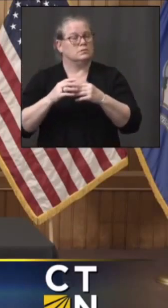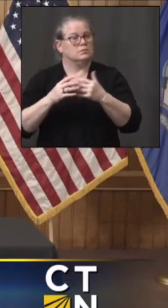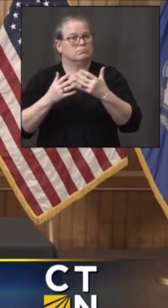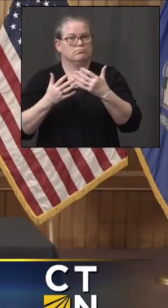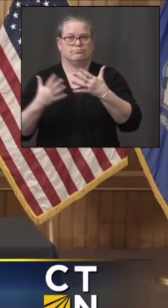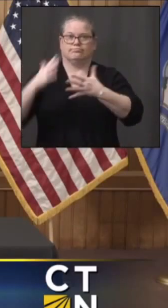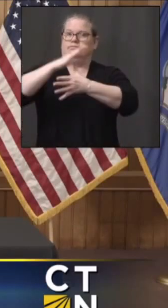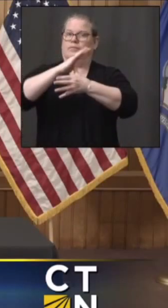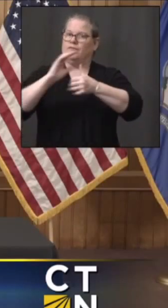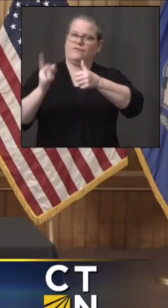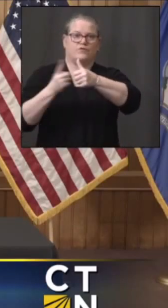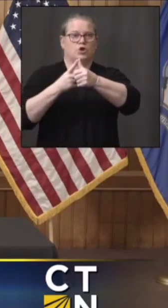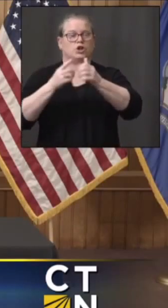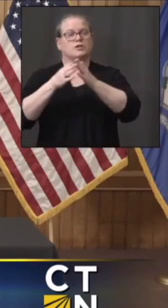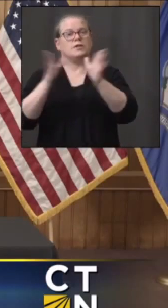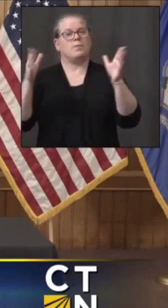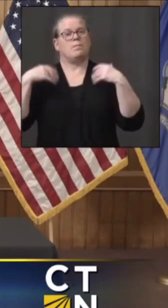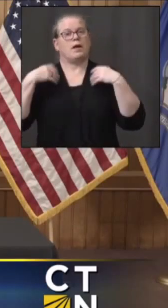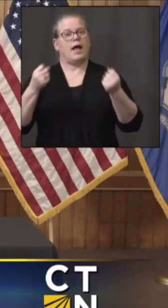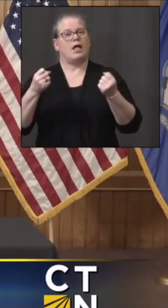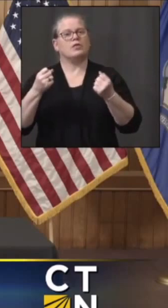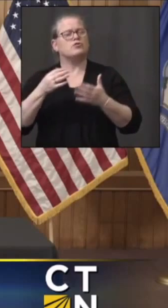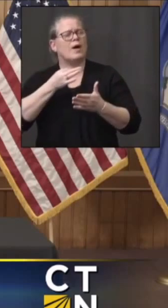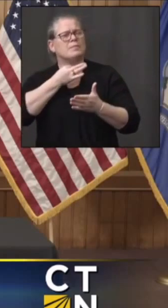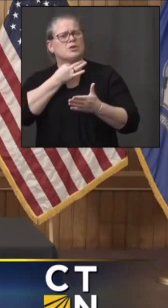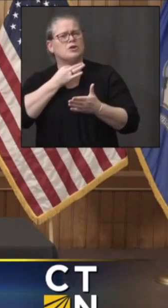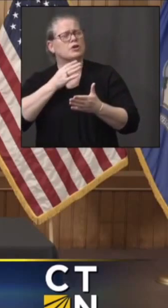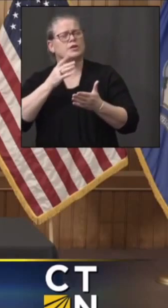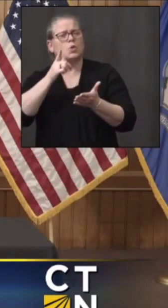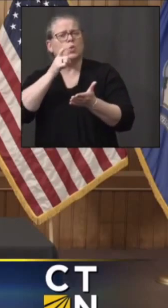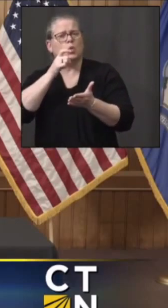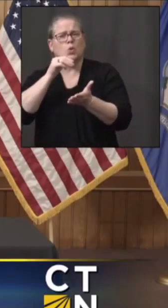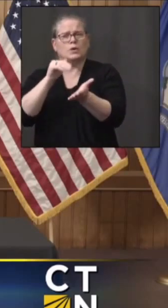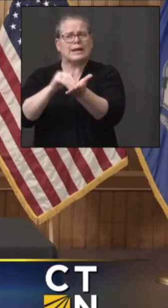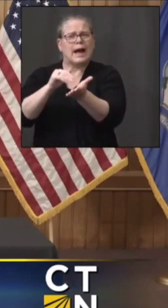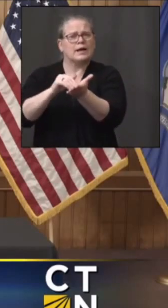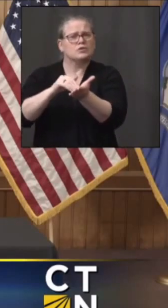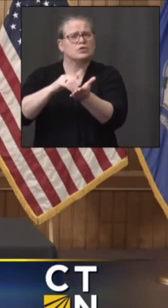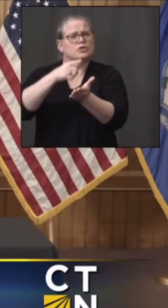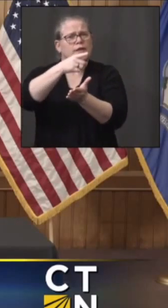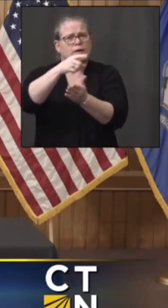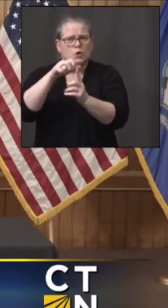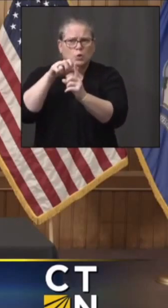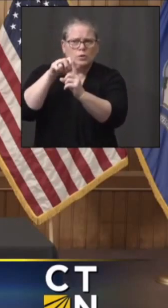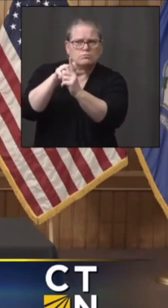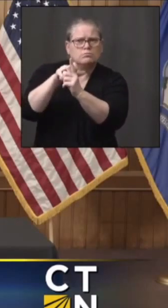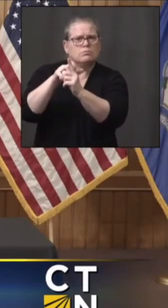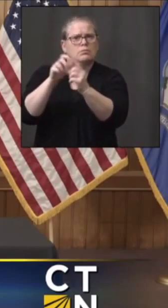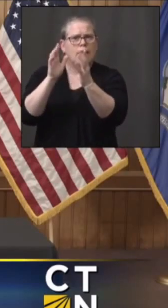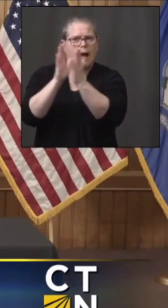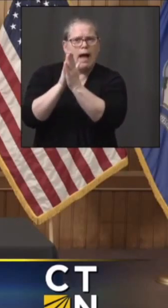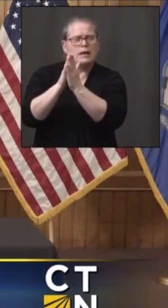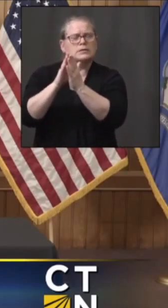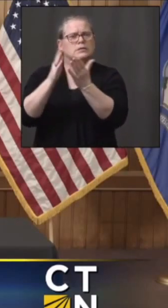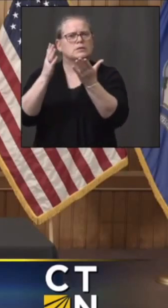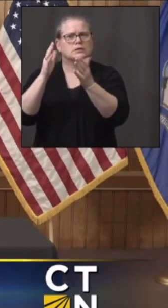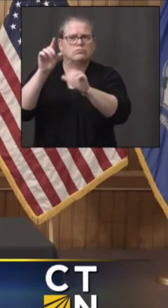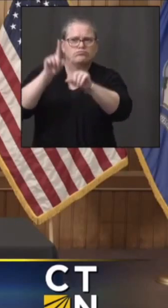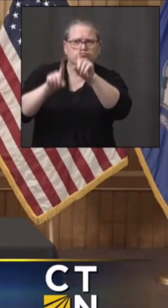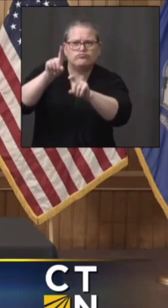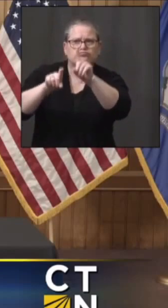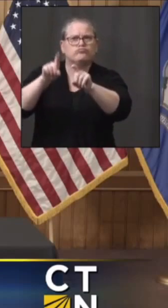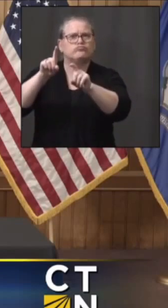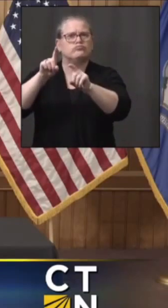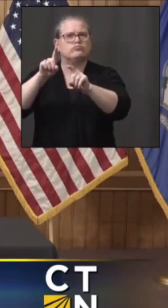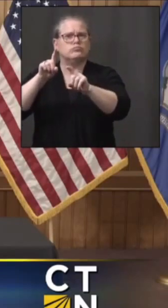the medical experts that you consult on a regular basis, the people who you rely on, and can you talk to us about